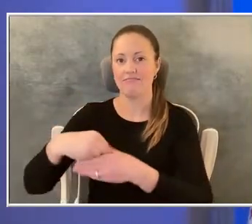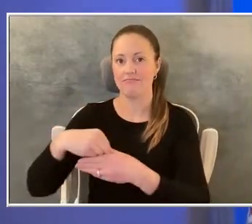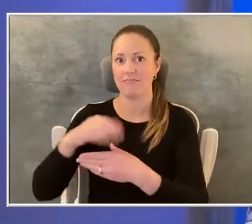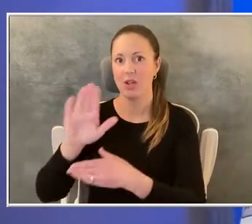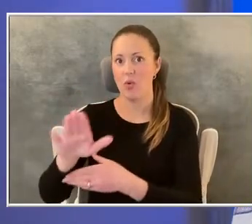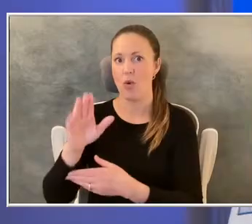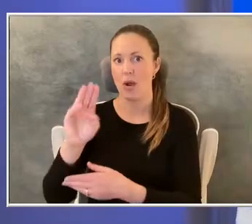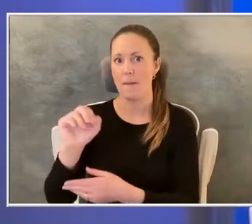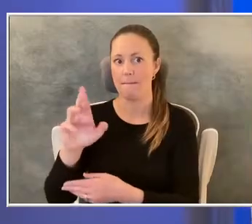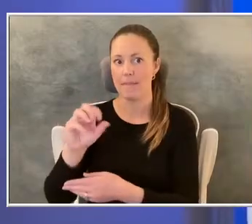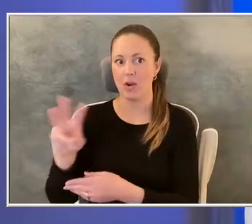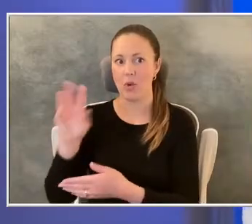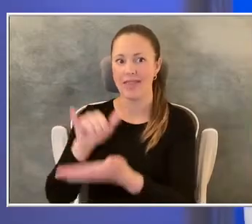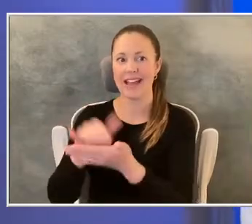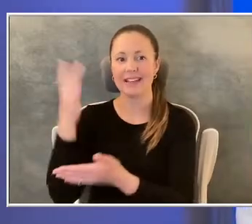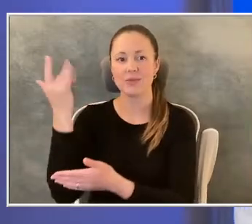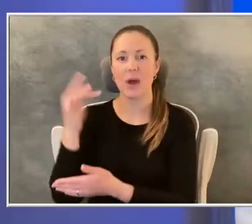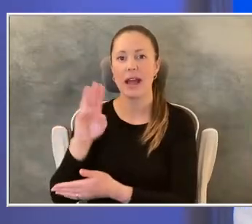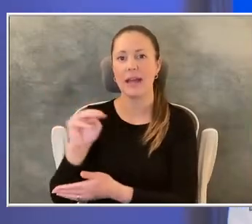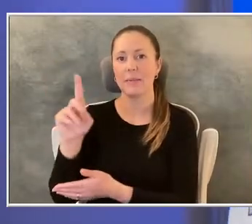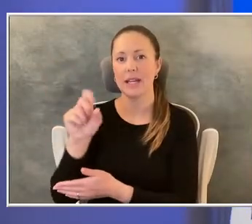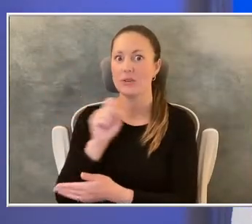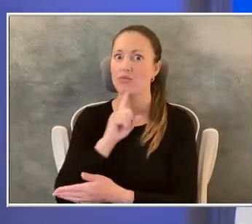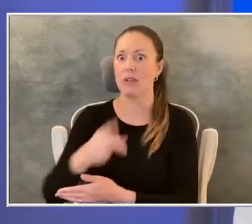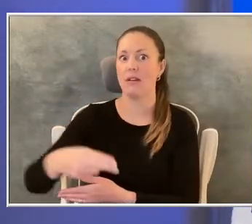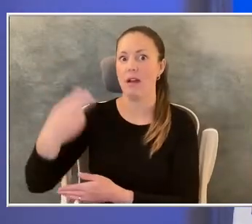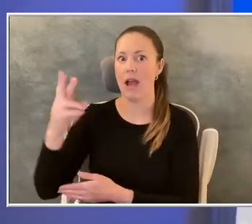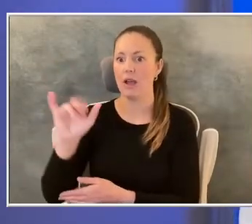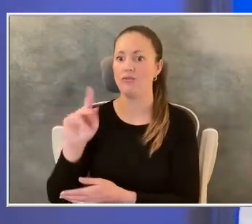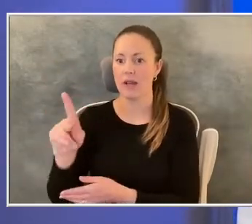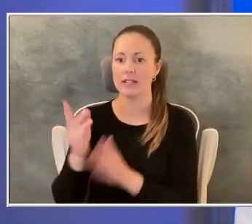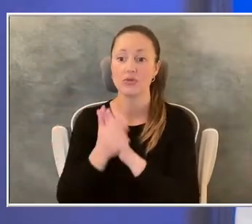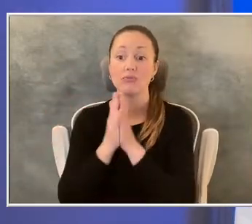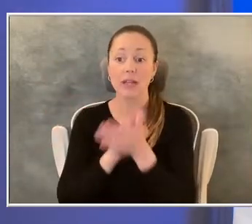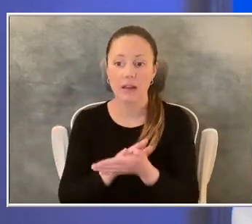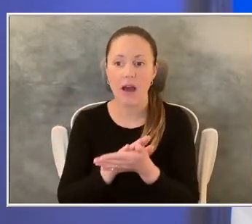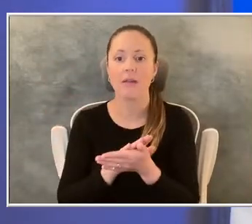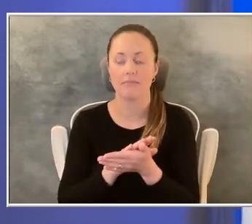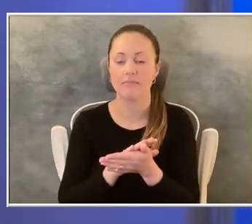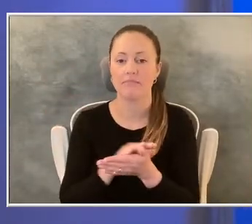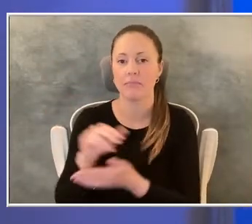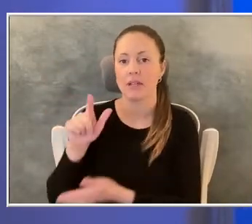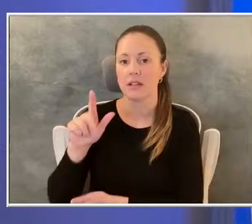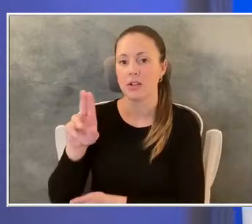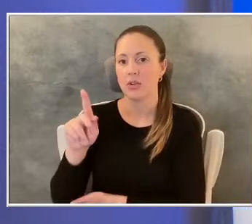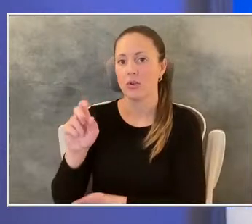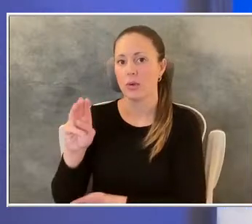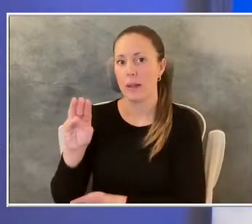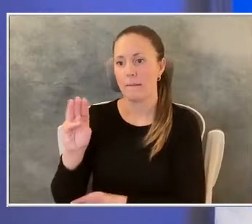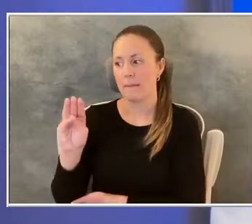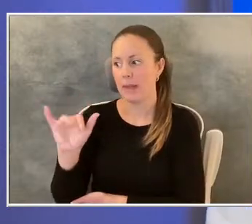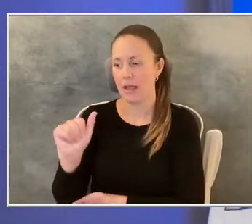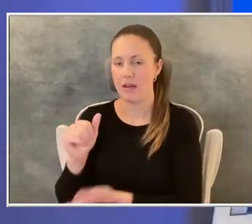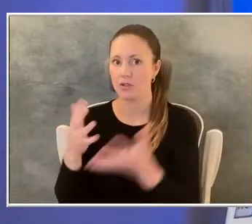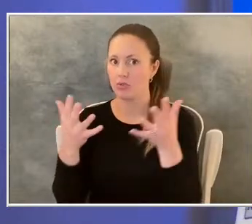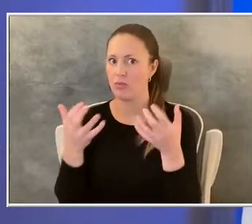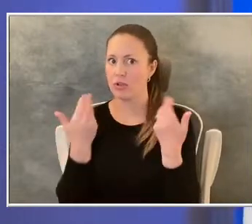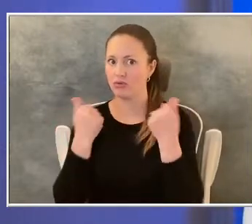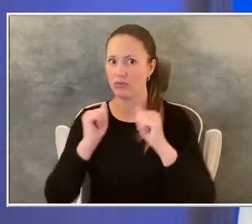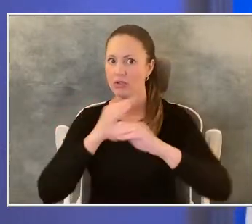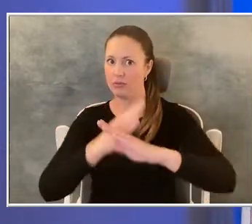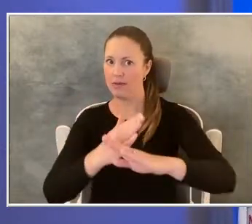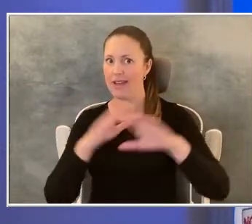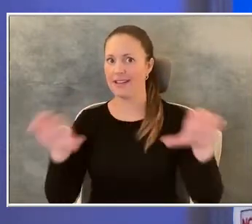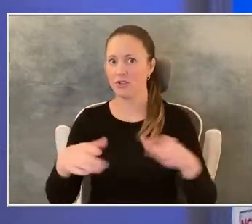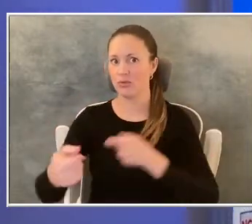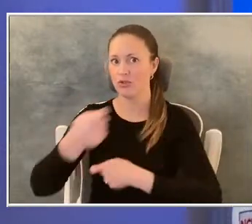risk to progress to acute leukemia. And so we want to make sure that we prevent that and do the transplant before actually